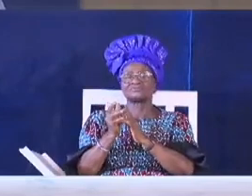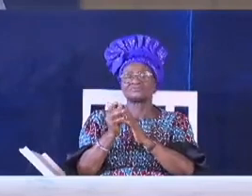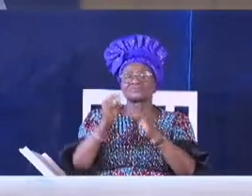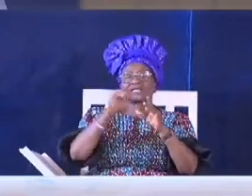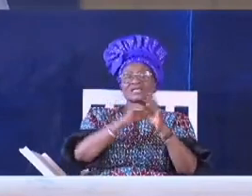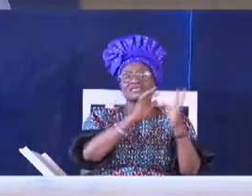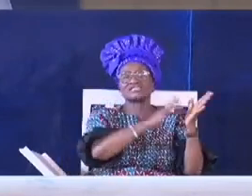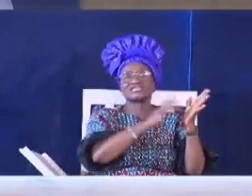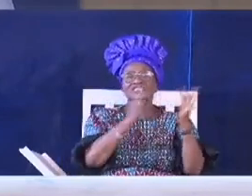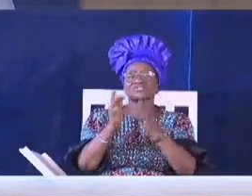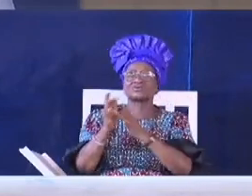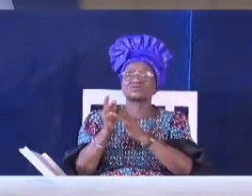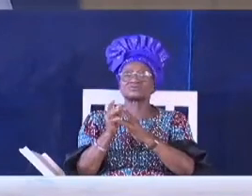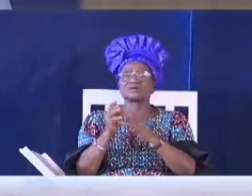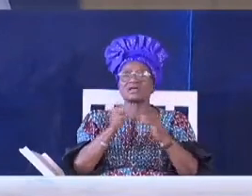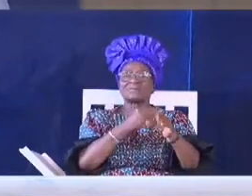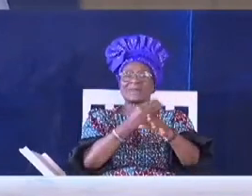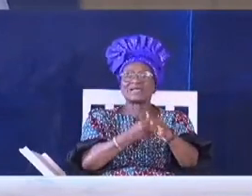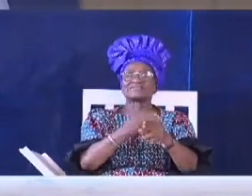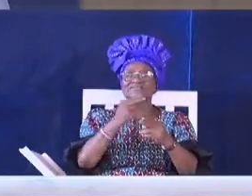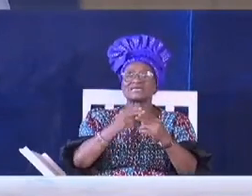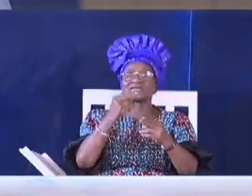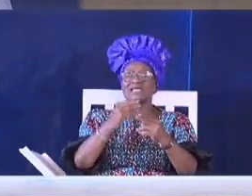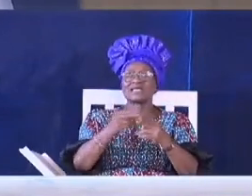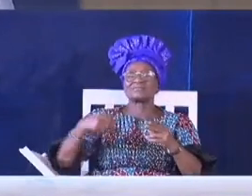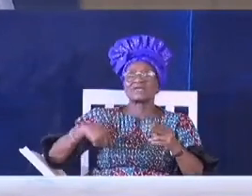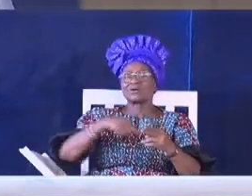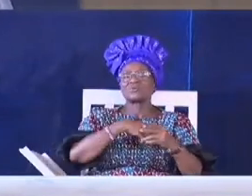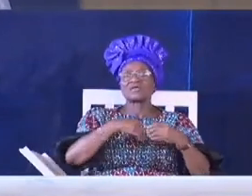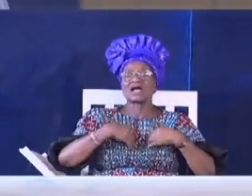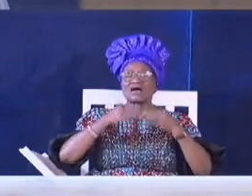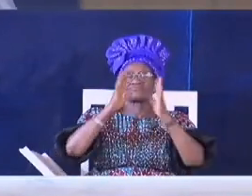In Jesus' mighty name, we have prayed.